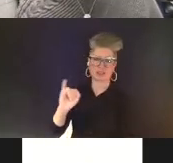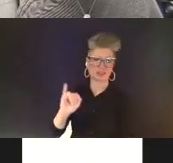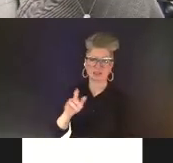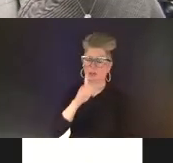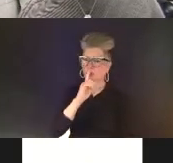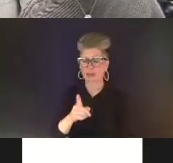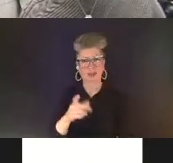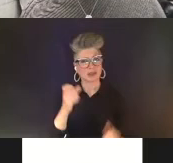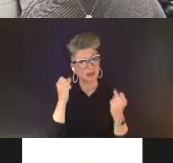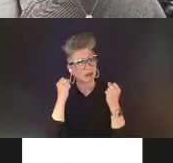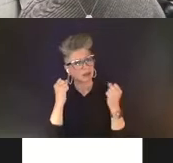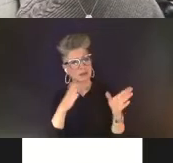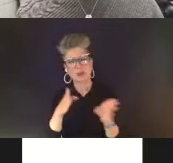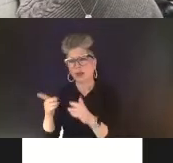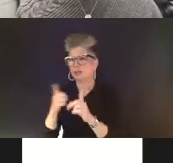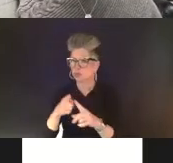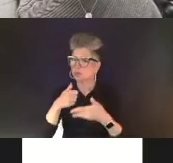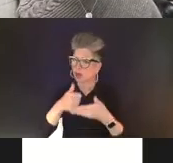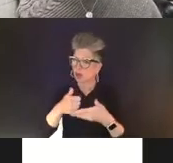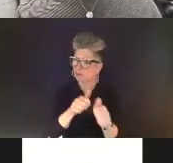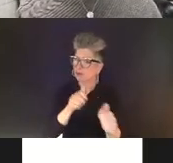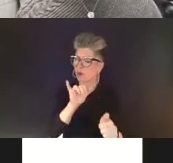all the tools that we have available to us because of this.